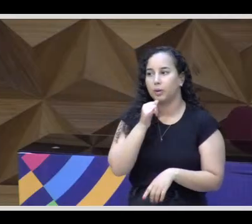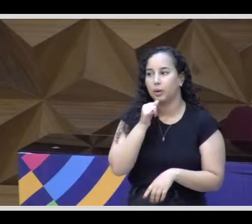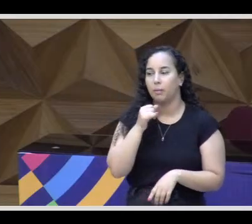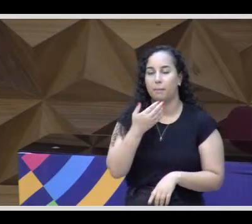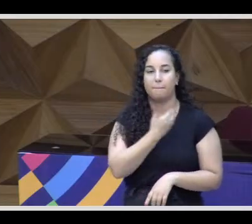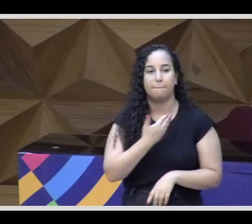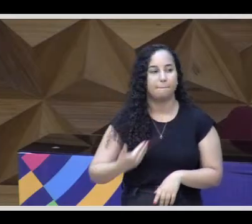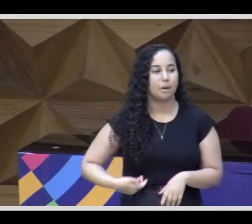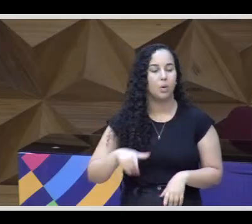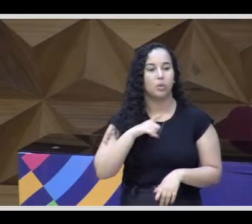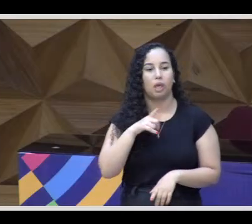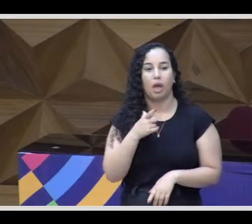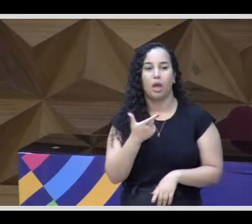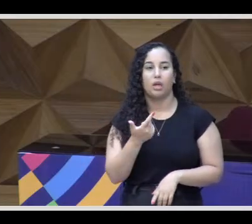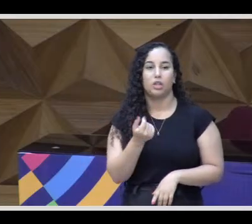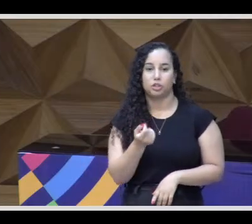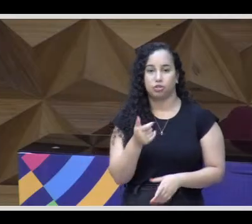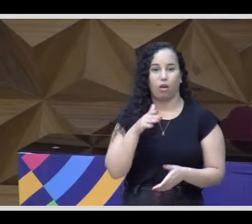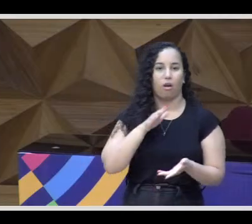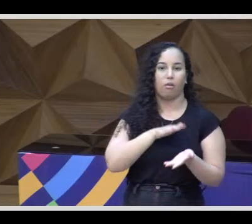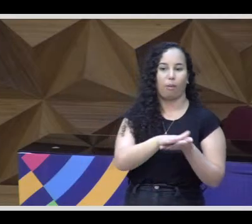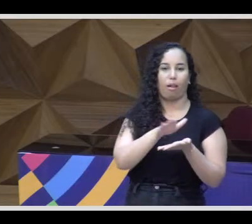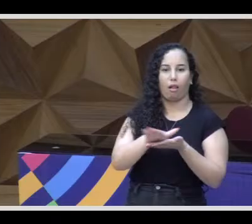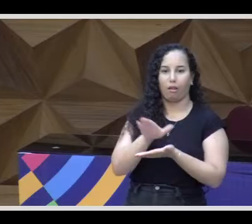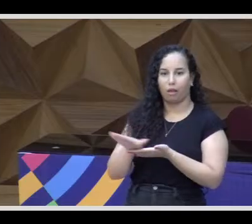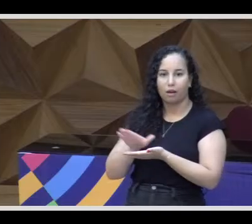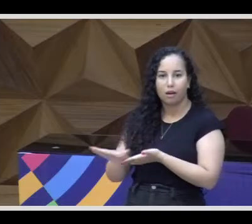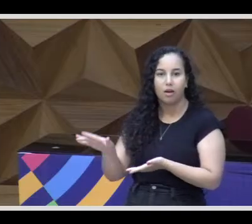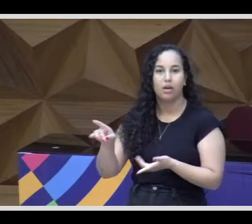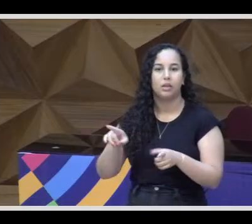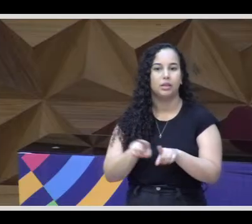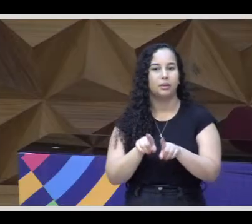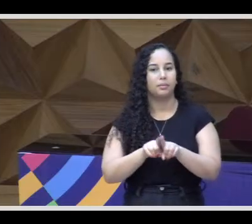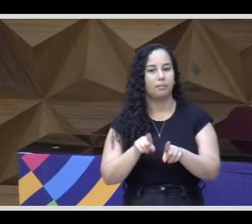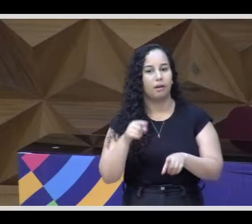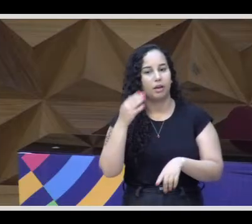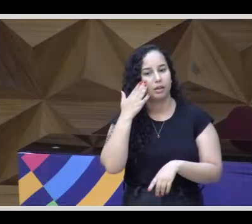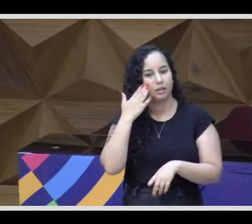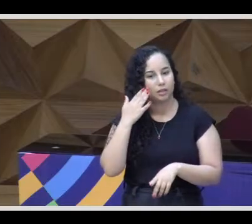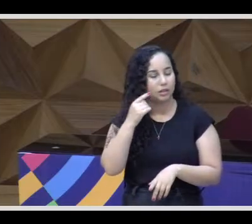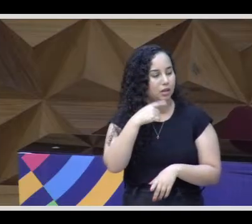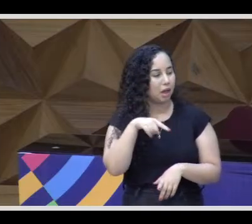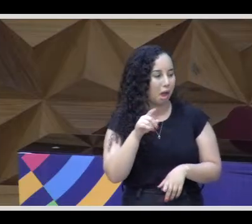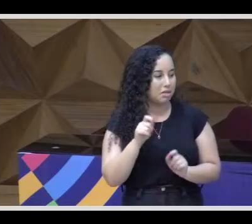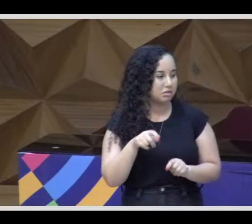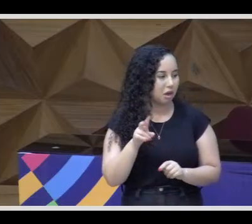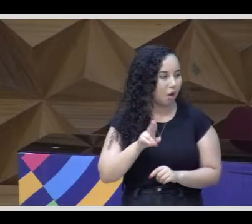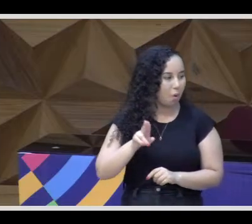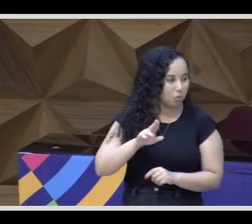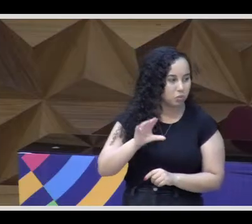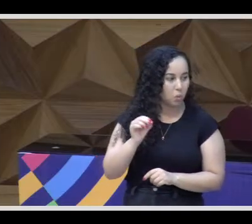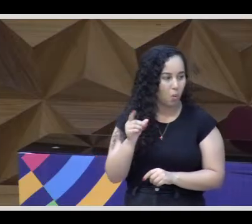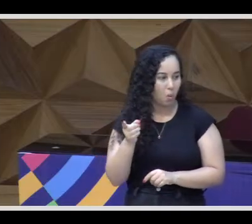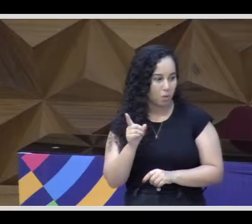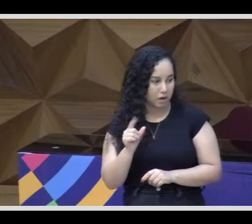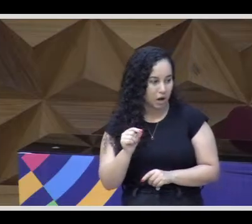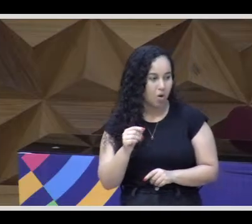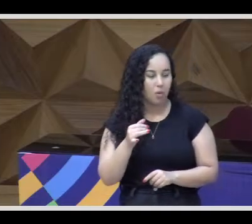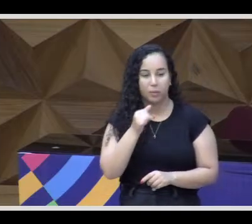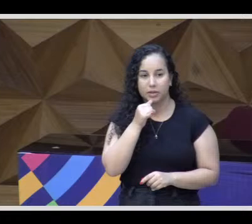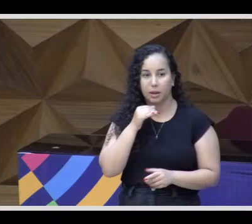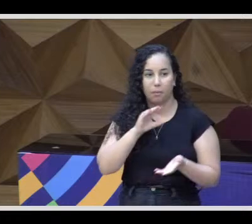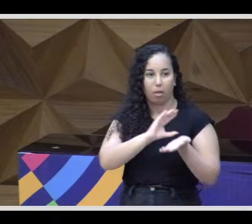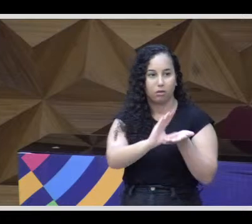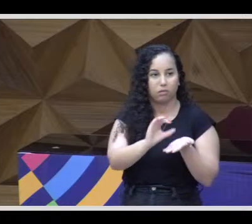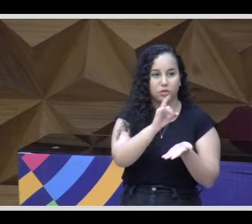has money to spend. They have to decide if it's useful or not to spend money in Rock in Rio.